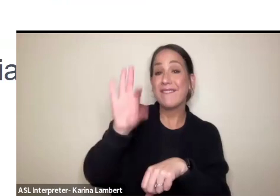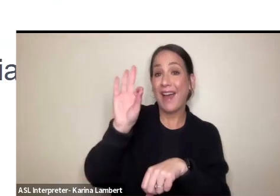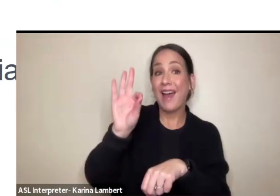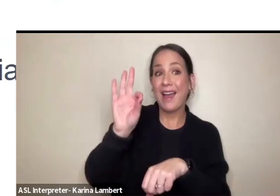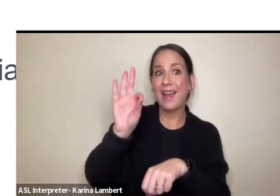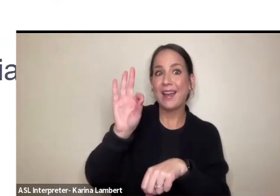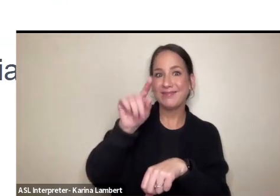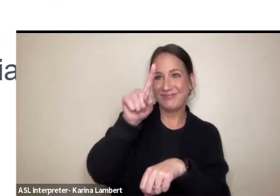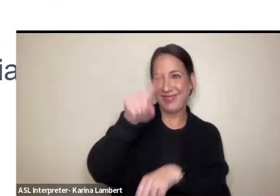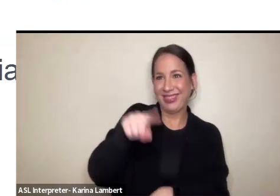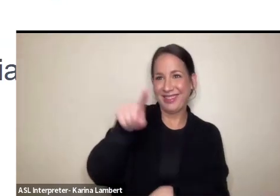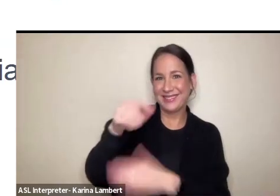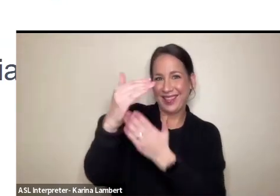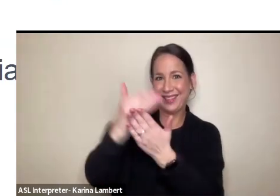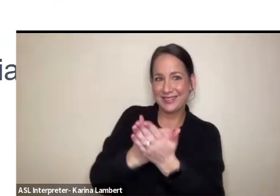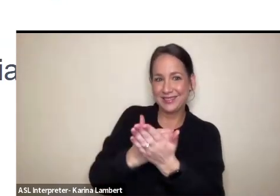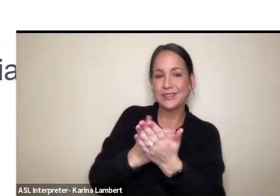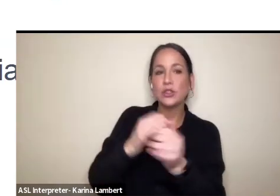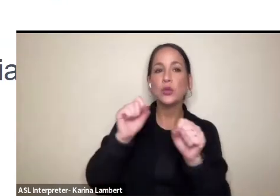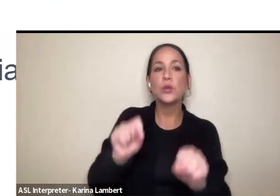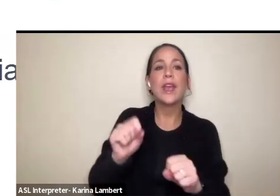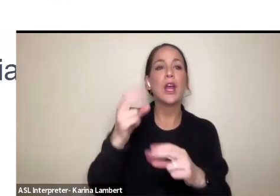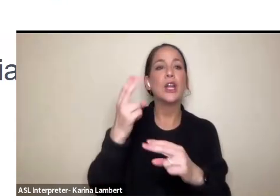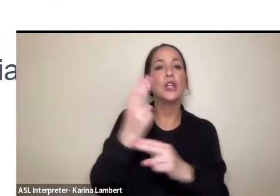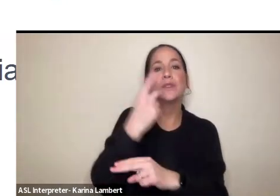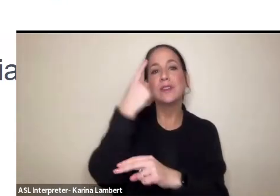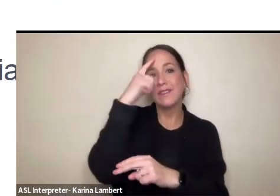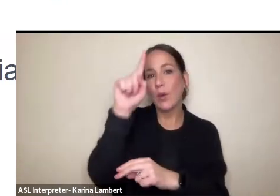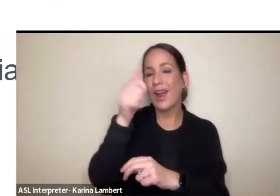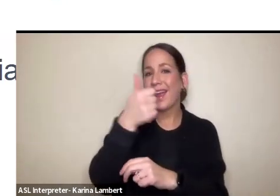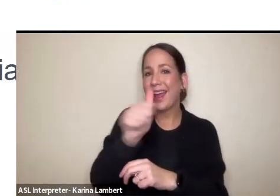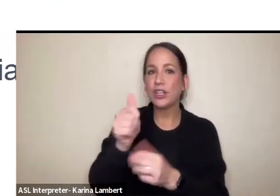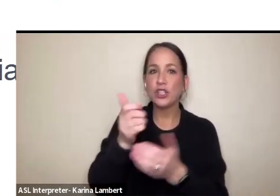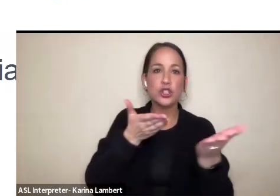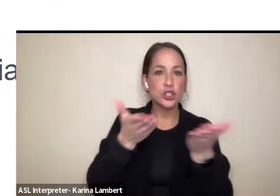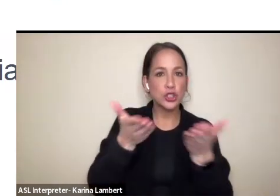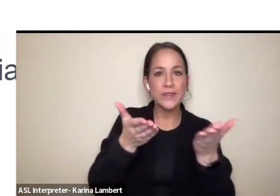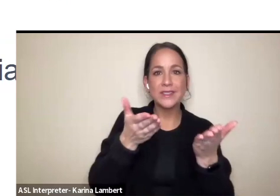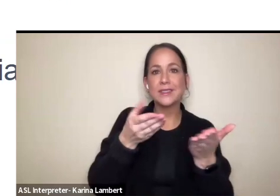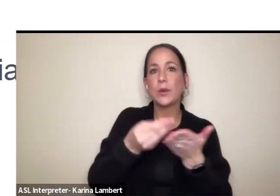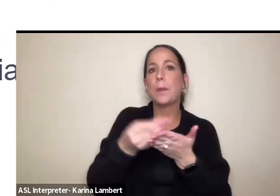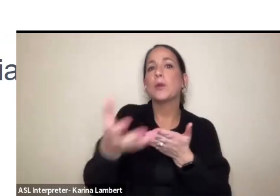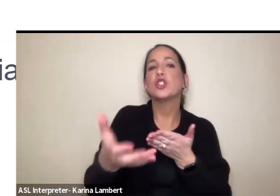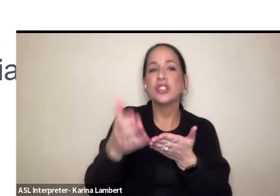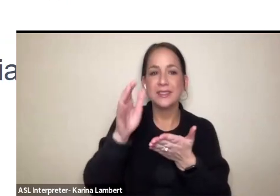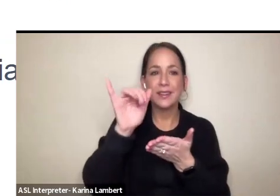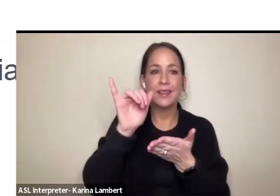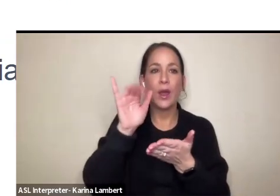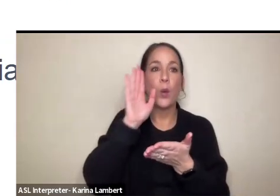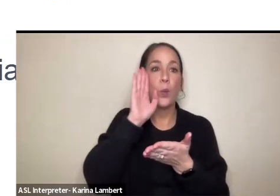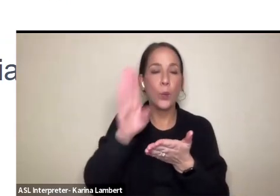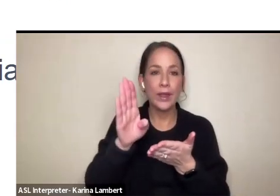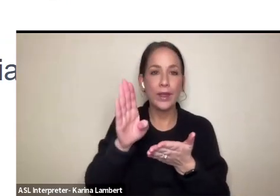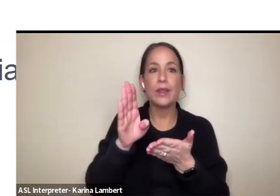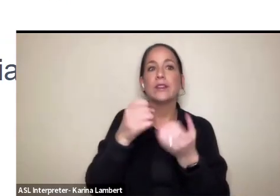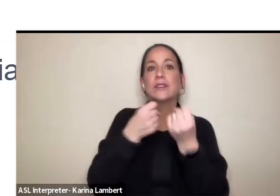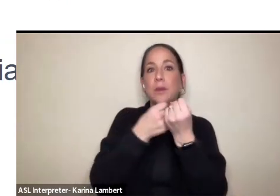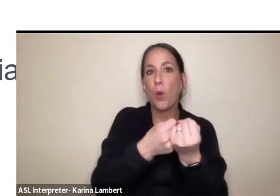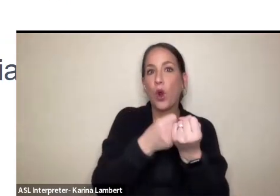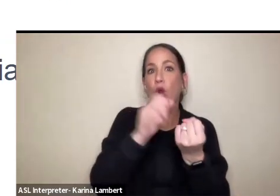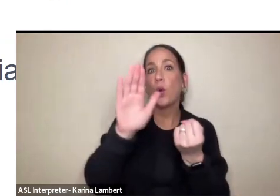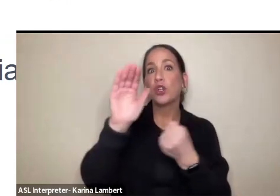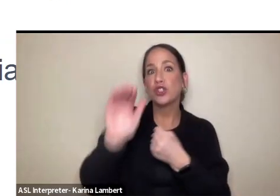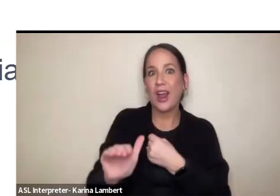any service, anything, any purchase that's going to support your child in health, independence, or quality